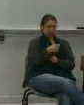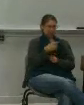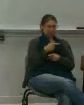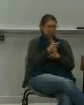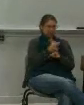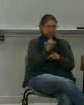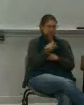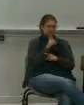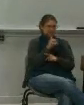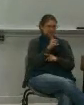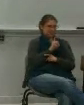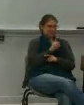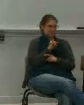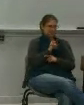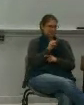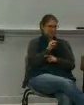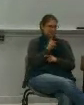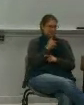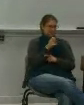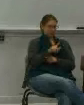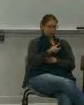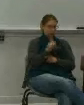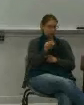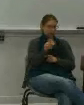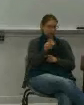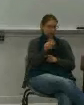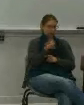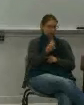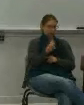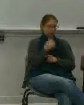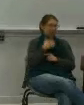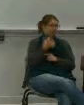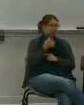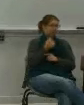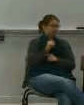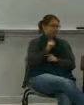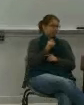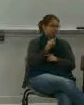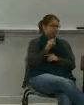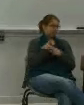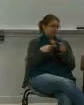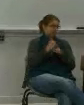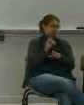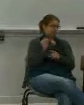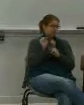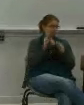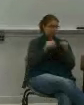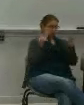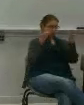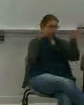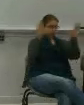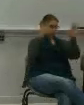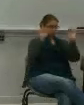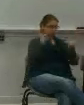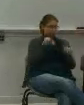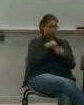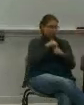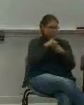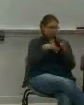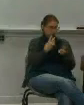dimethyl sulfide. What it means though is there's a gaseous form of sulfur that can go out of the environment and then be in the